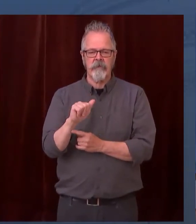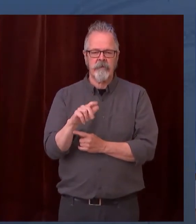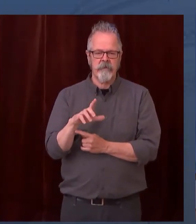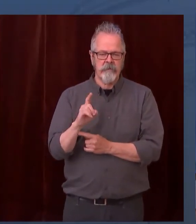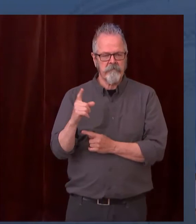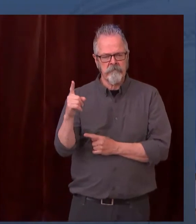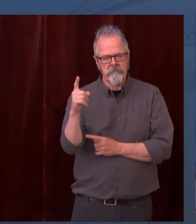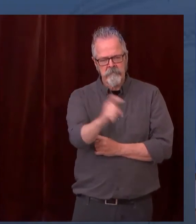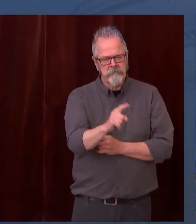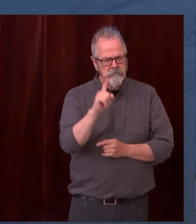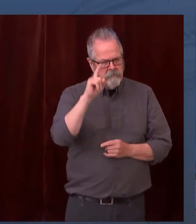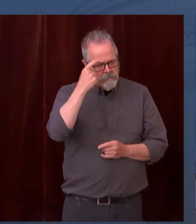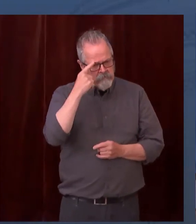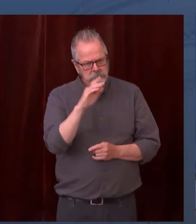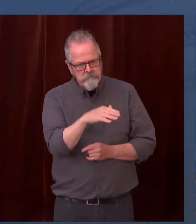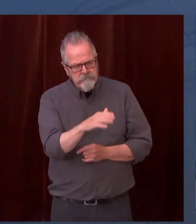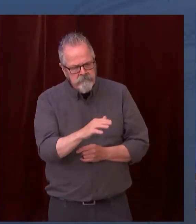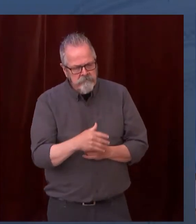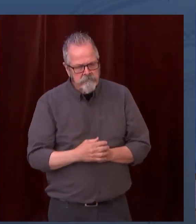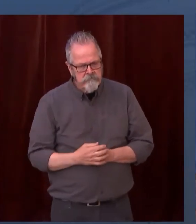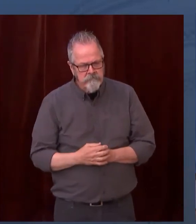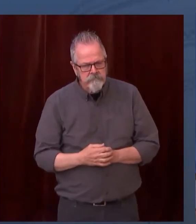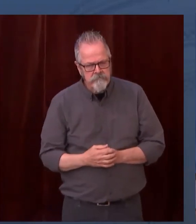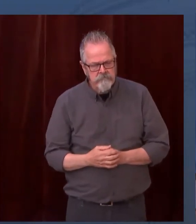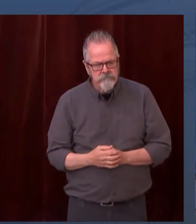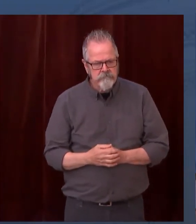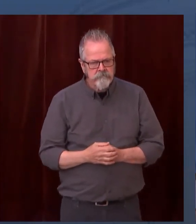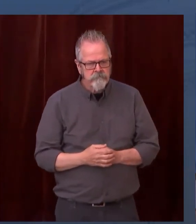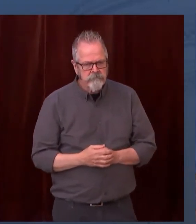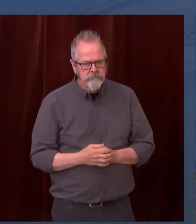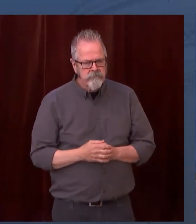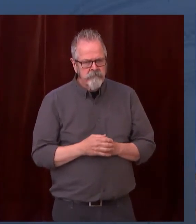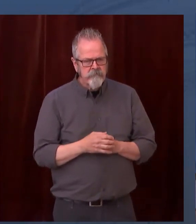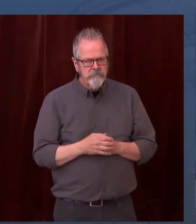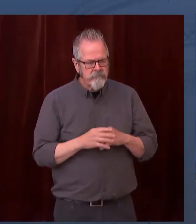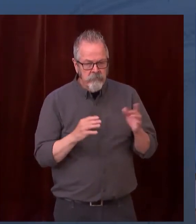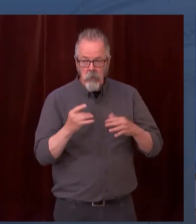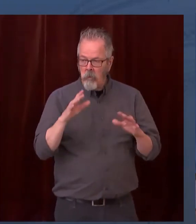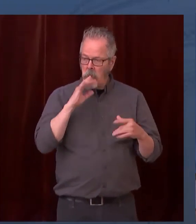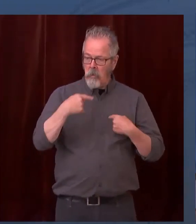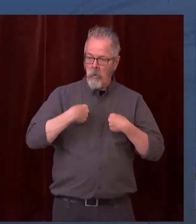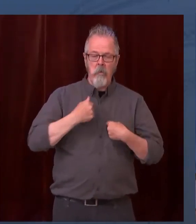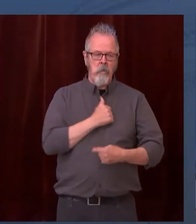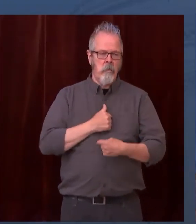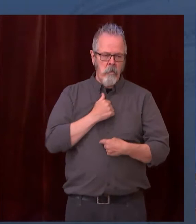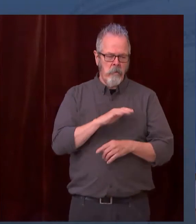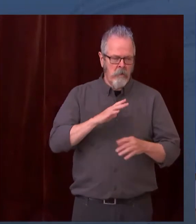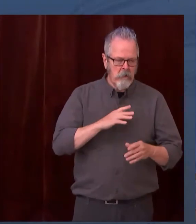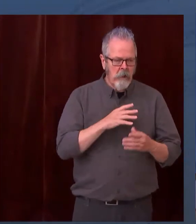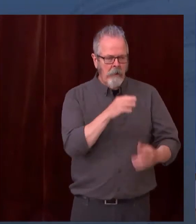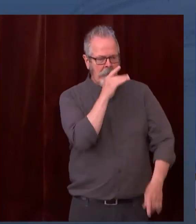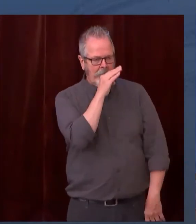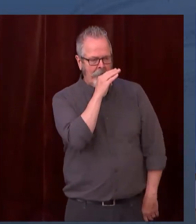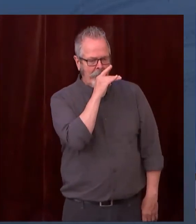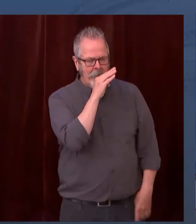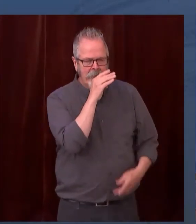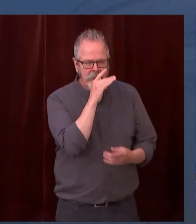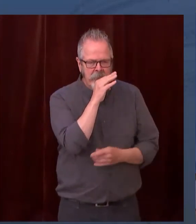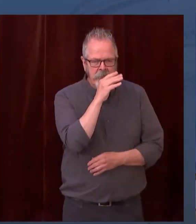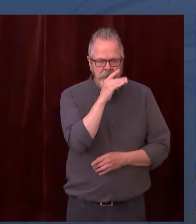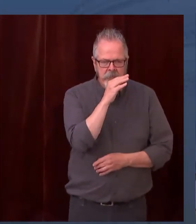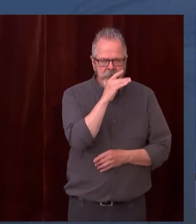I'm sorry, I didn't. Governor, I want to ask you this about the issue of compliance and